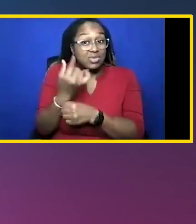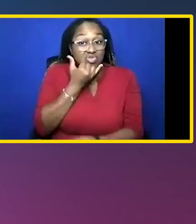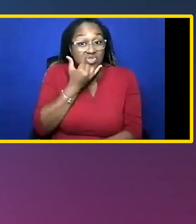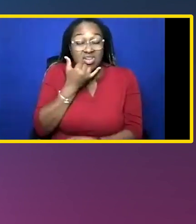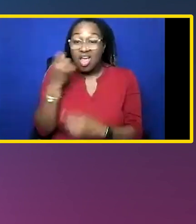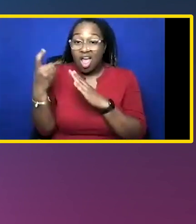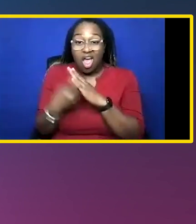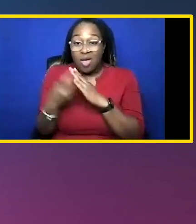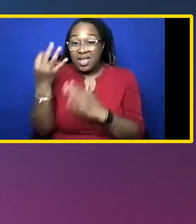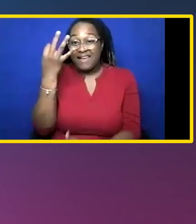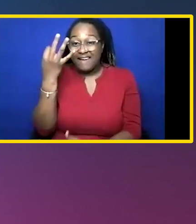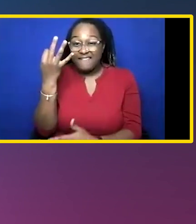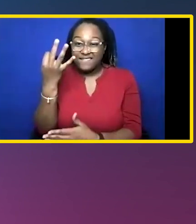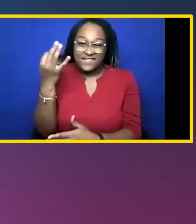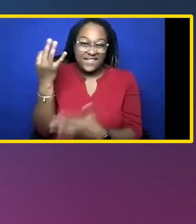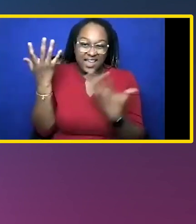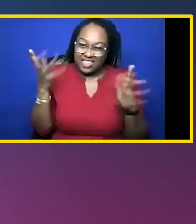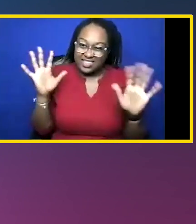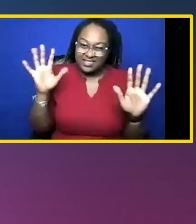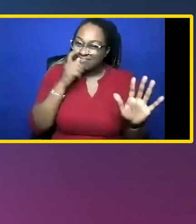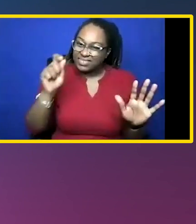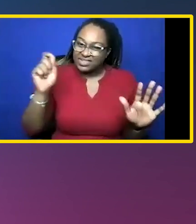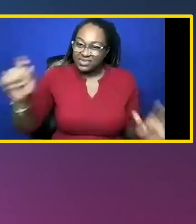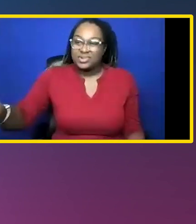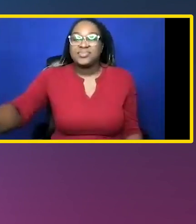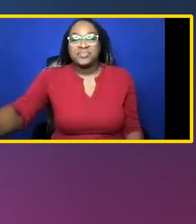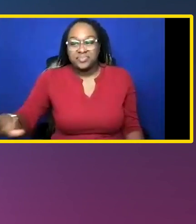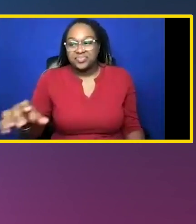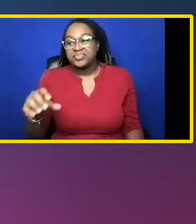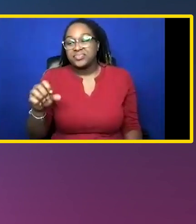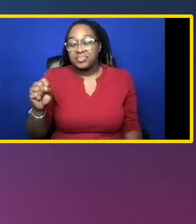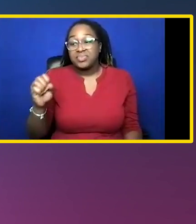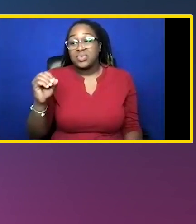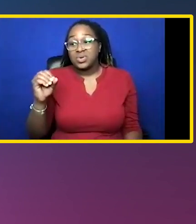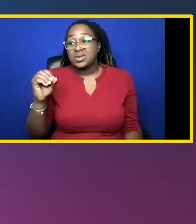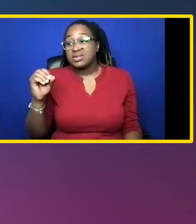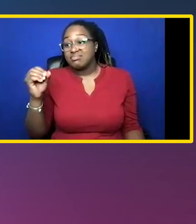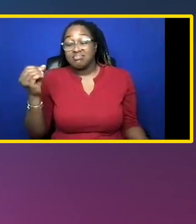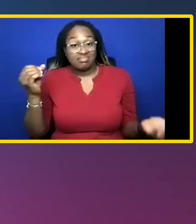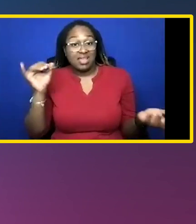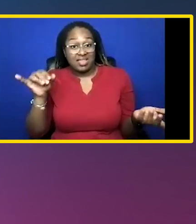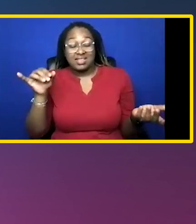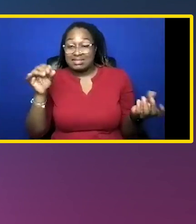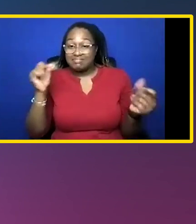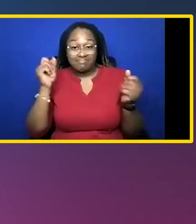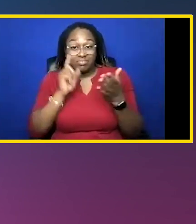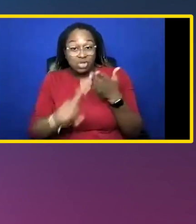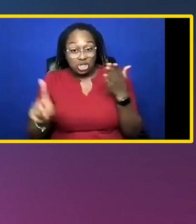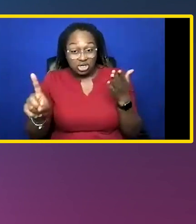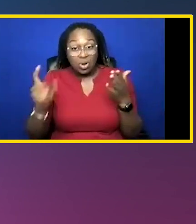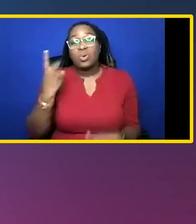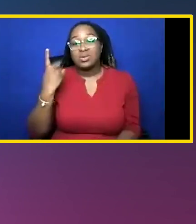an automatic F, period. So yeah, it's an immediate check,